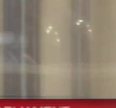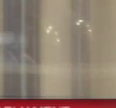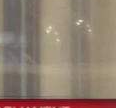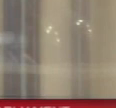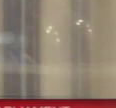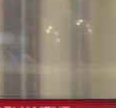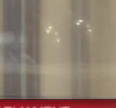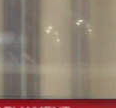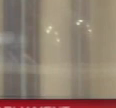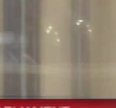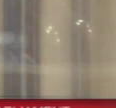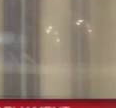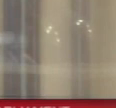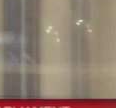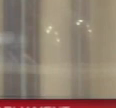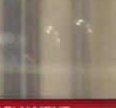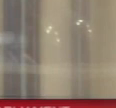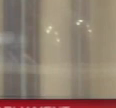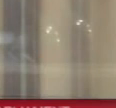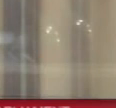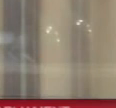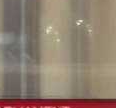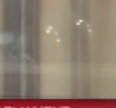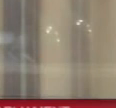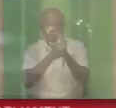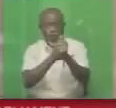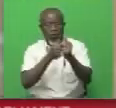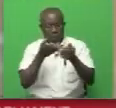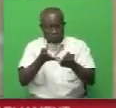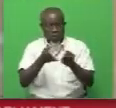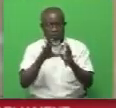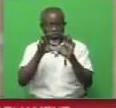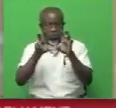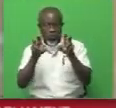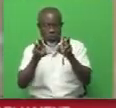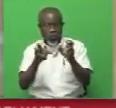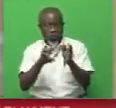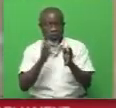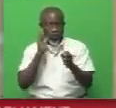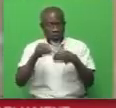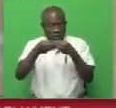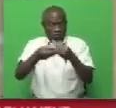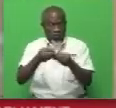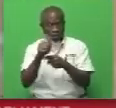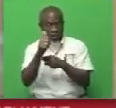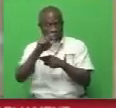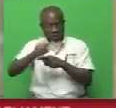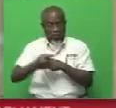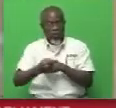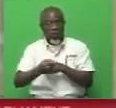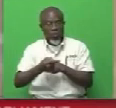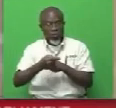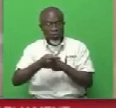to the instructions outlined in the strategy and so on. Divisional commanders will be given a sum of $10,000, will be awarded, and will be